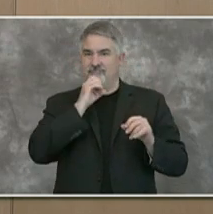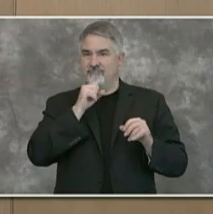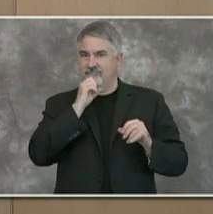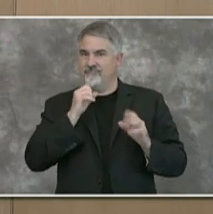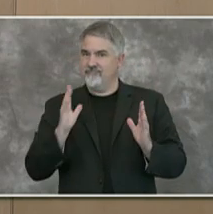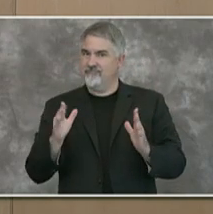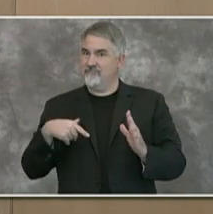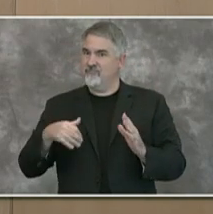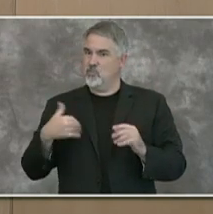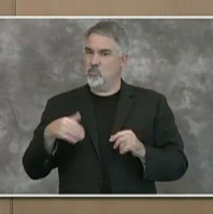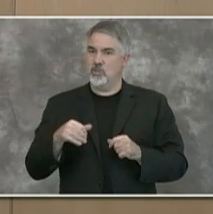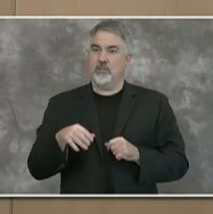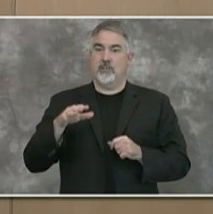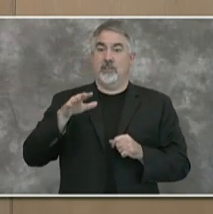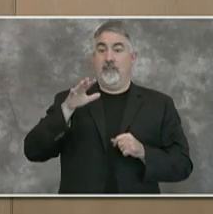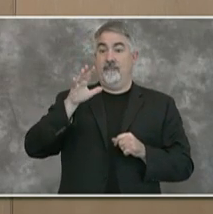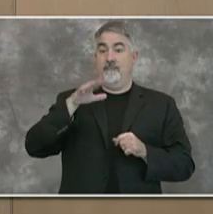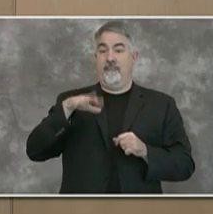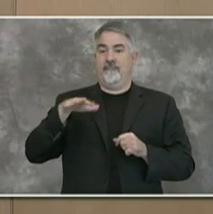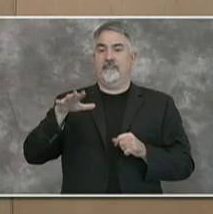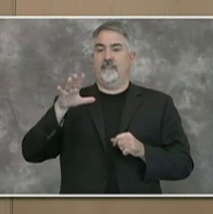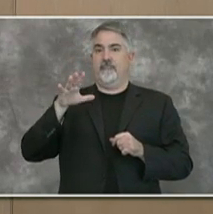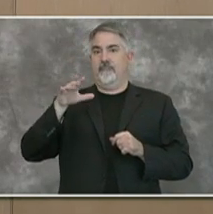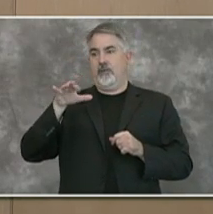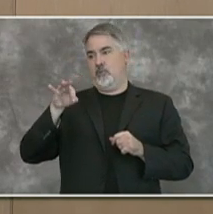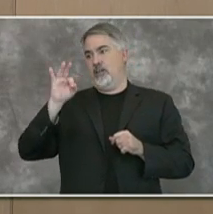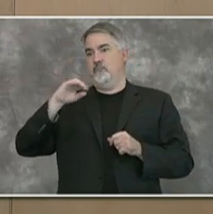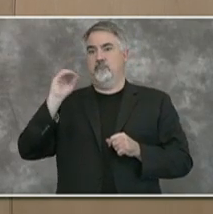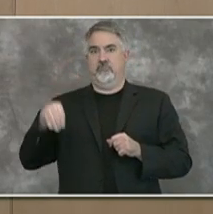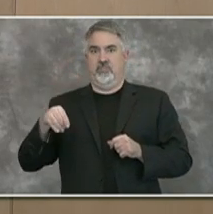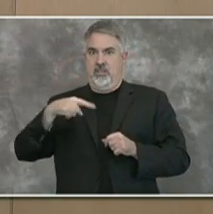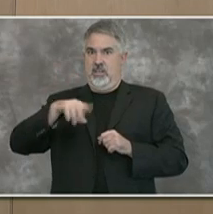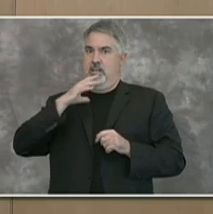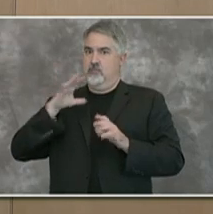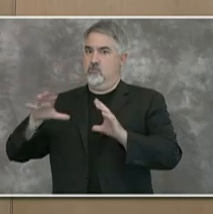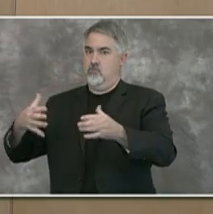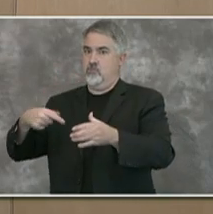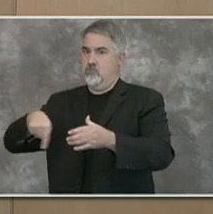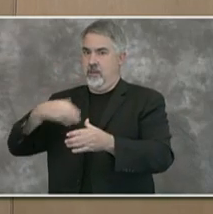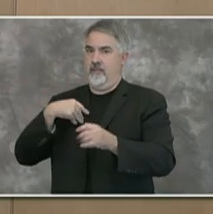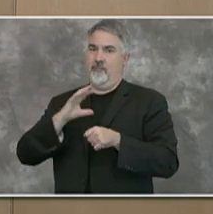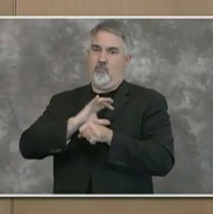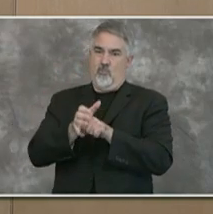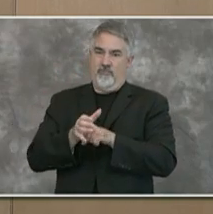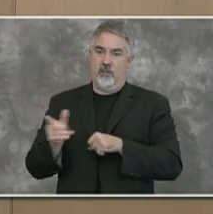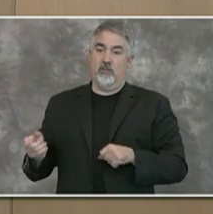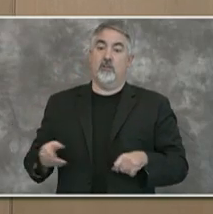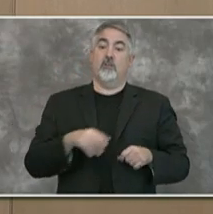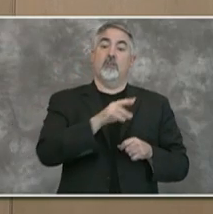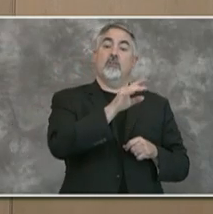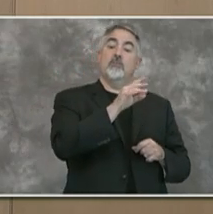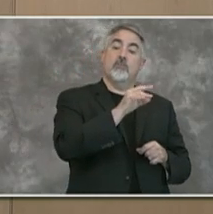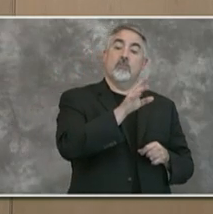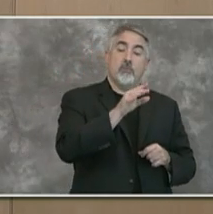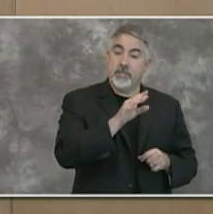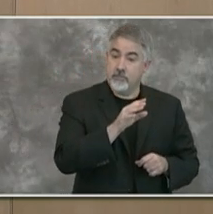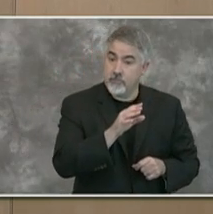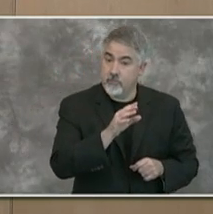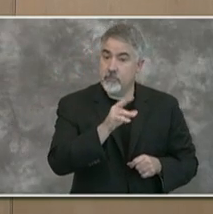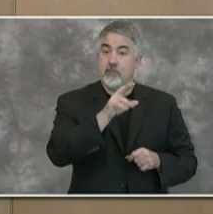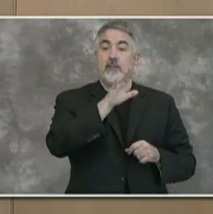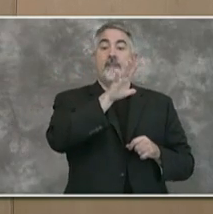or 55.9%, are female, 710, or 53.5%, are male, and